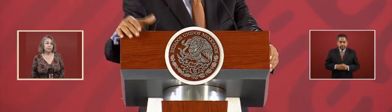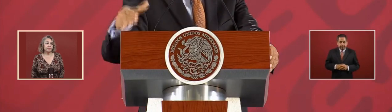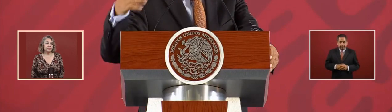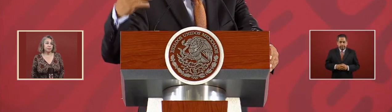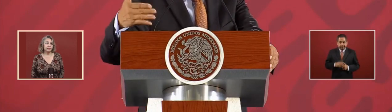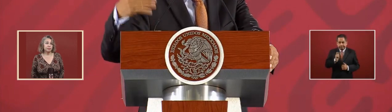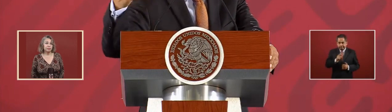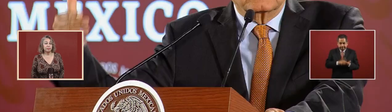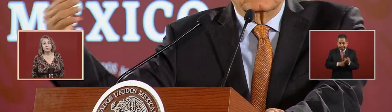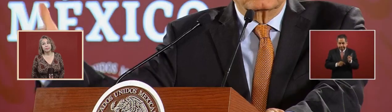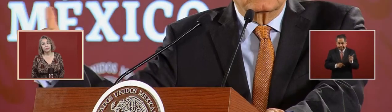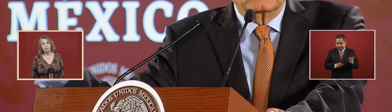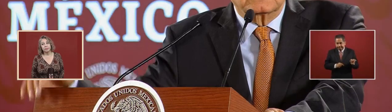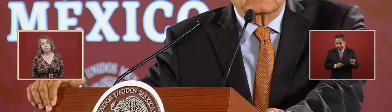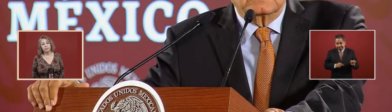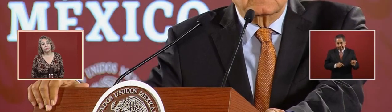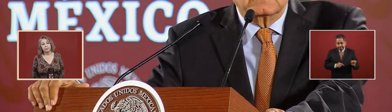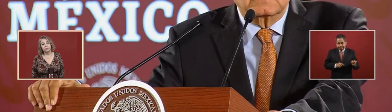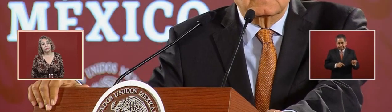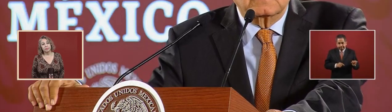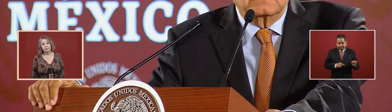la